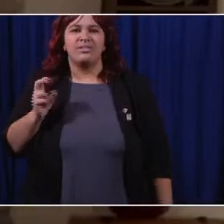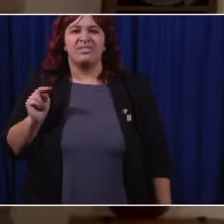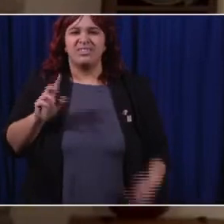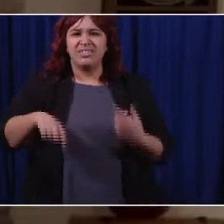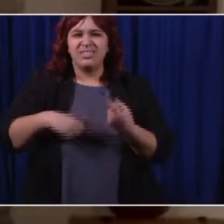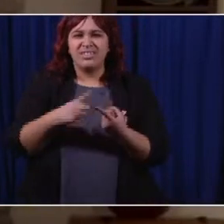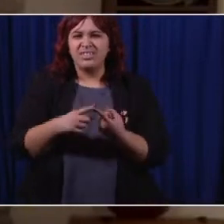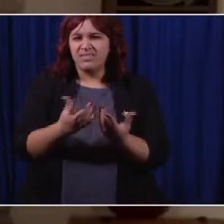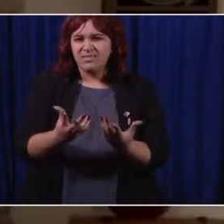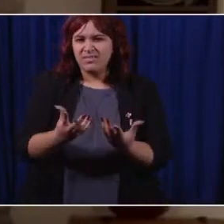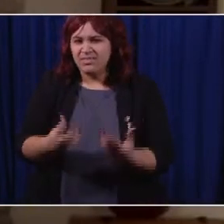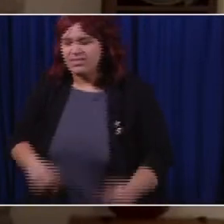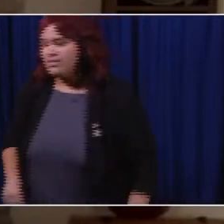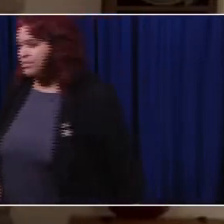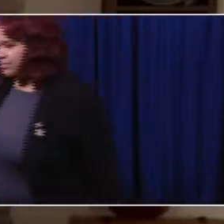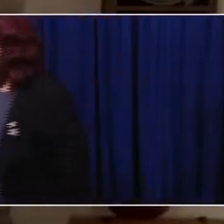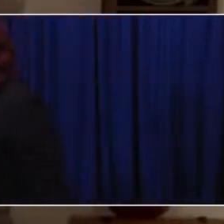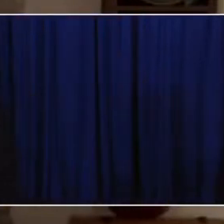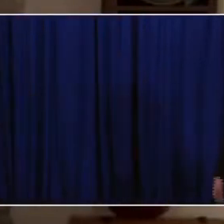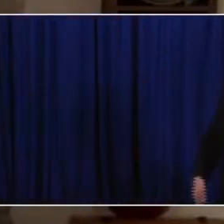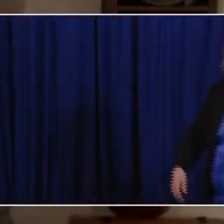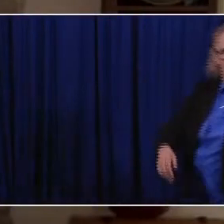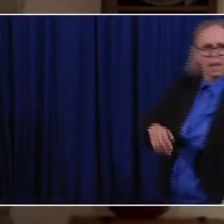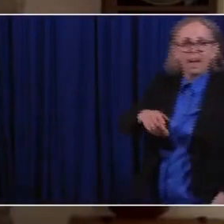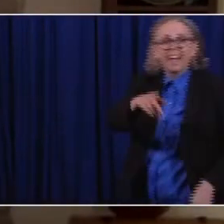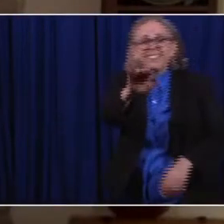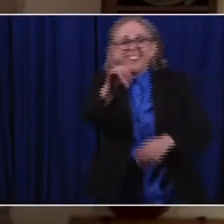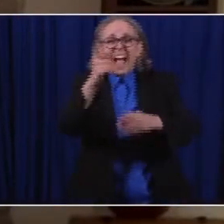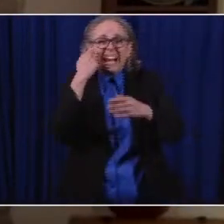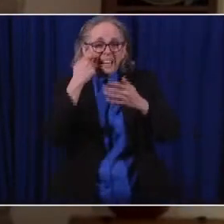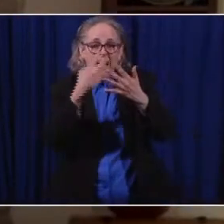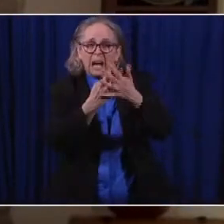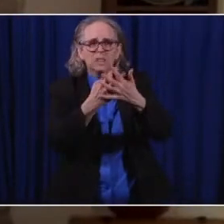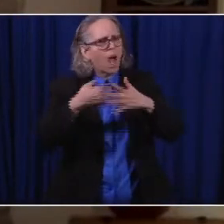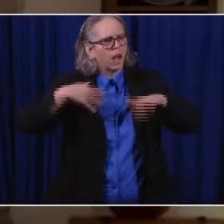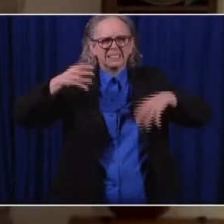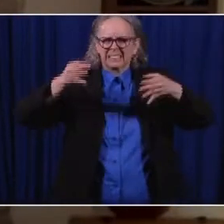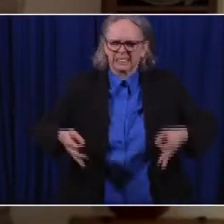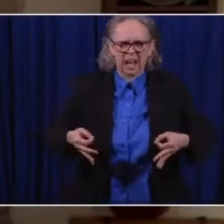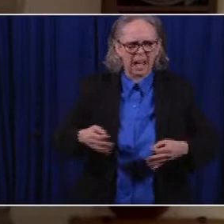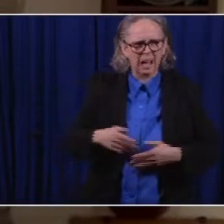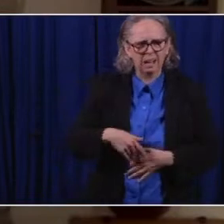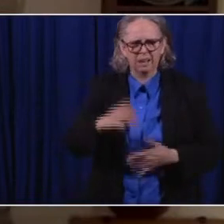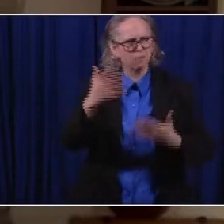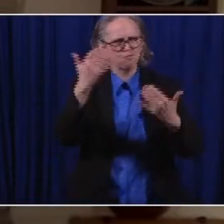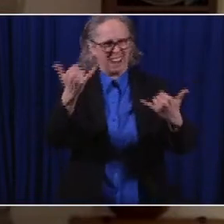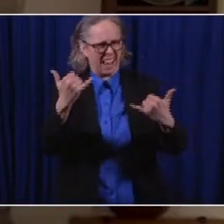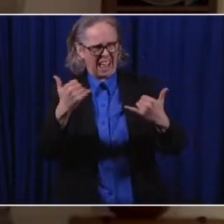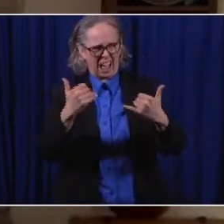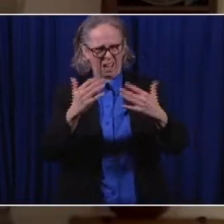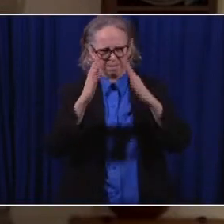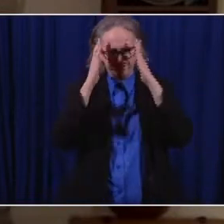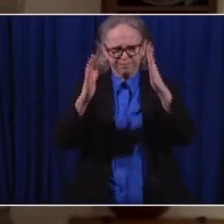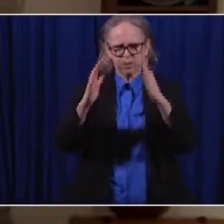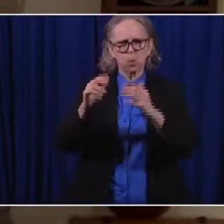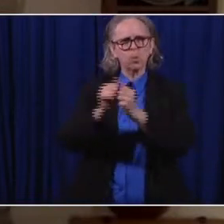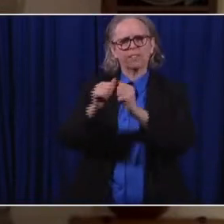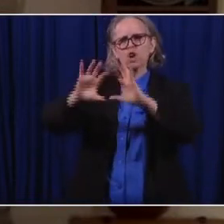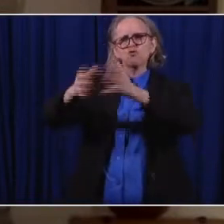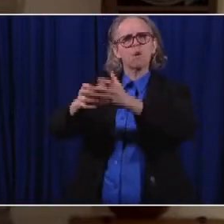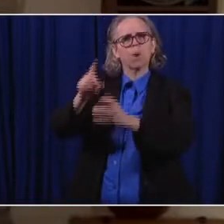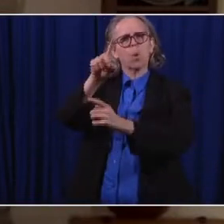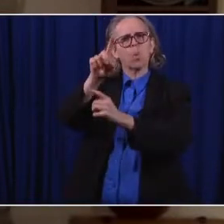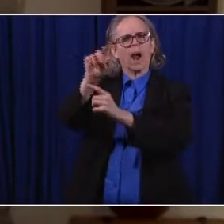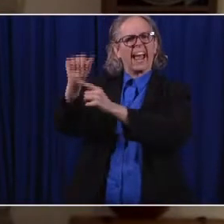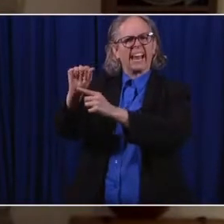on 1A group, which is a pretty big group. I think with 1A, there's a real